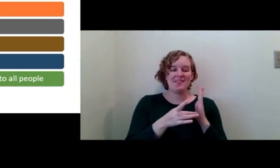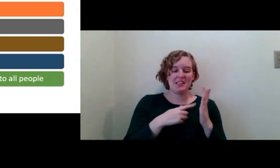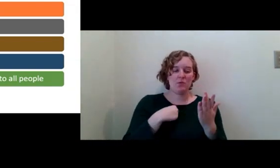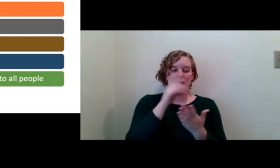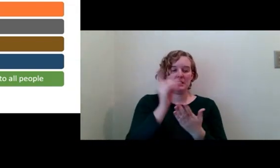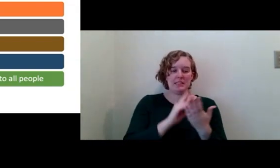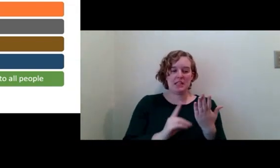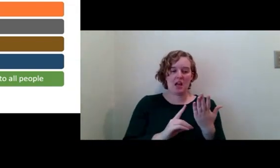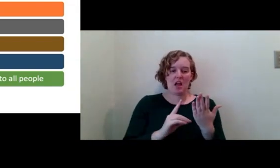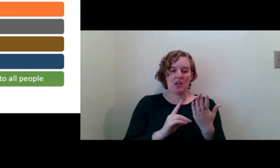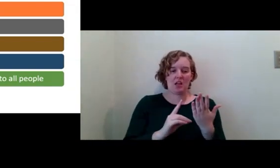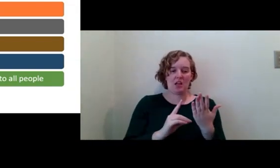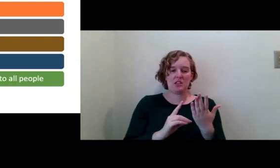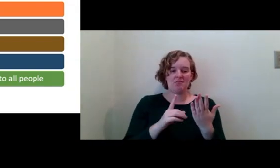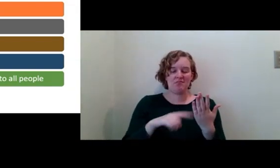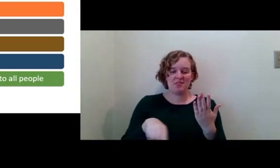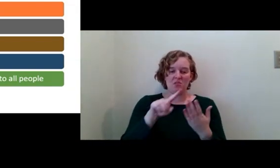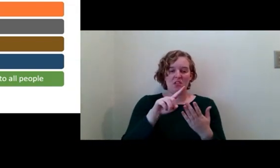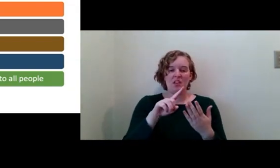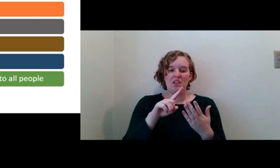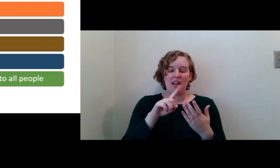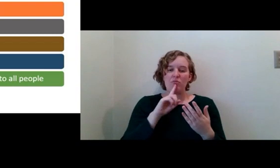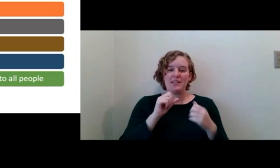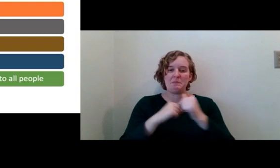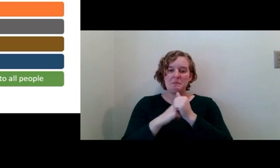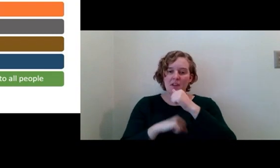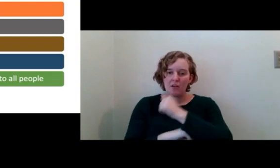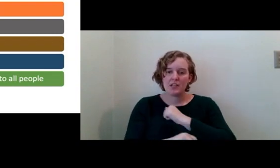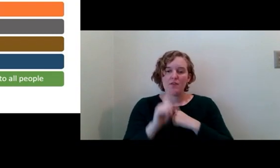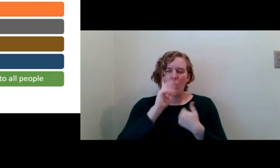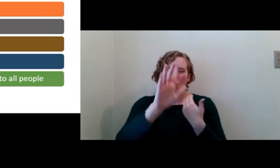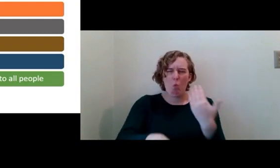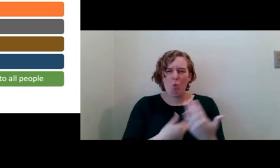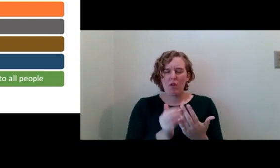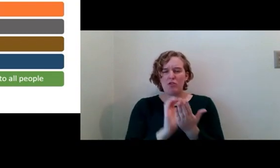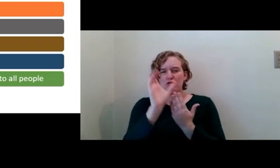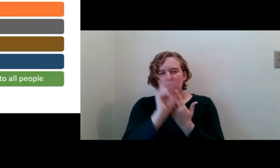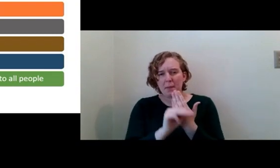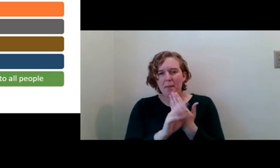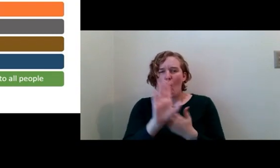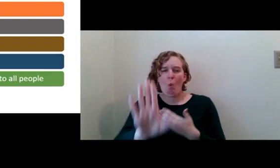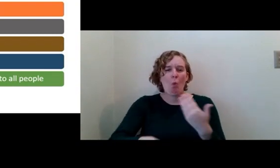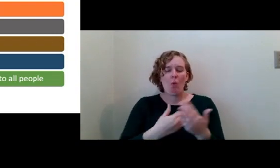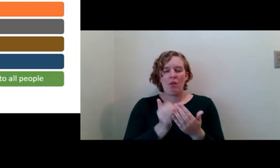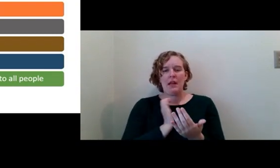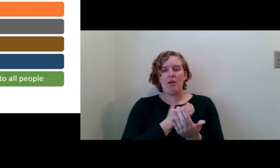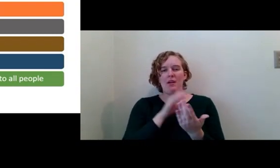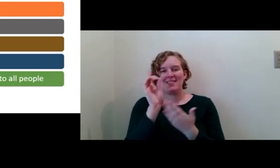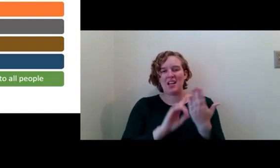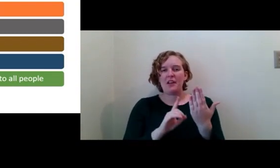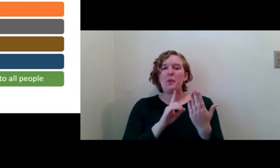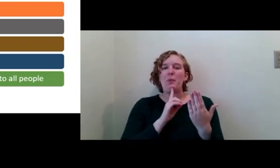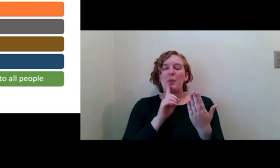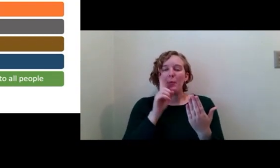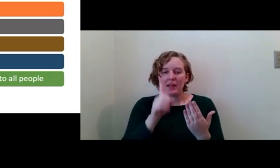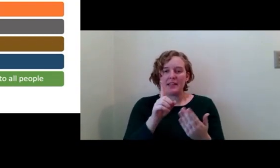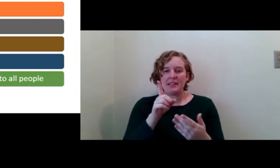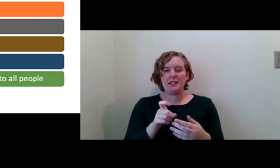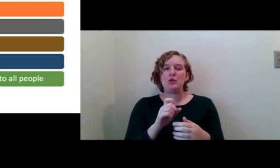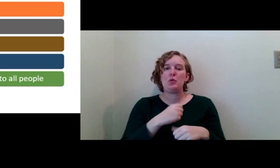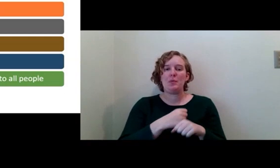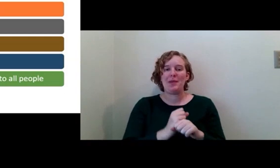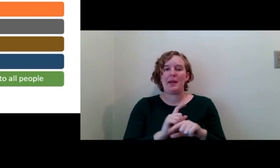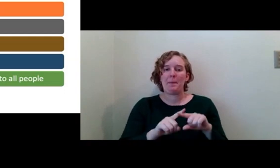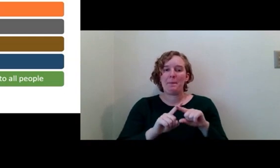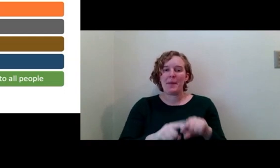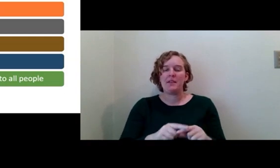form the core base, all our curriculum, all our designs, we really need to base these decisions on evidence. And I identified a